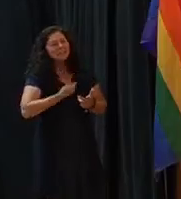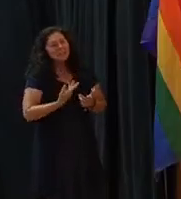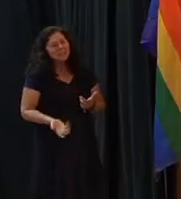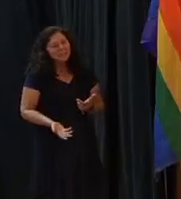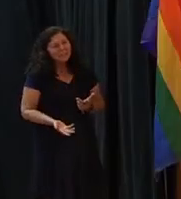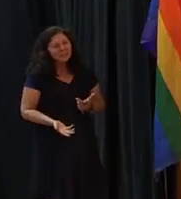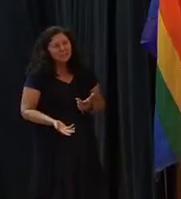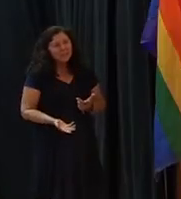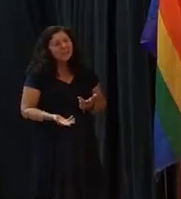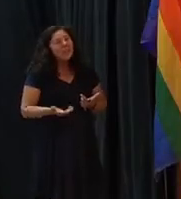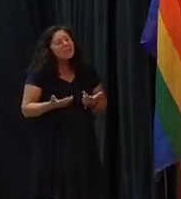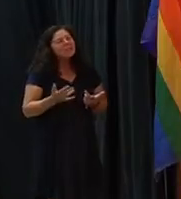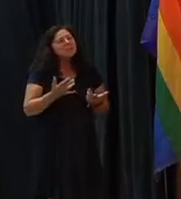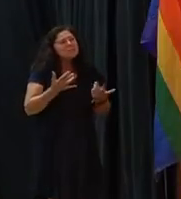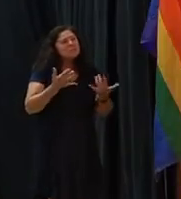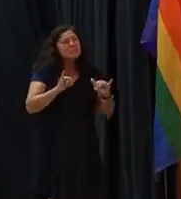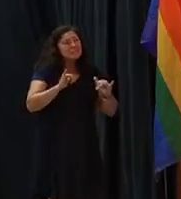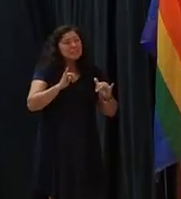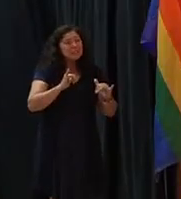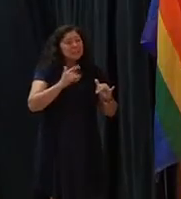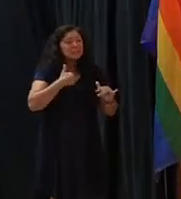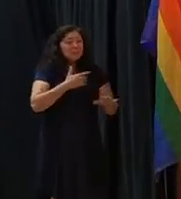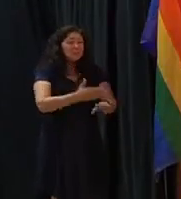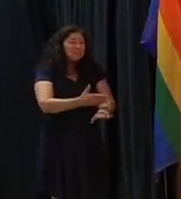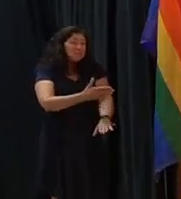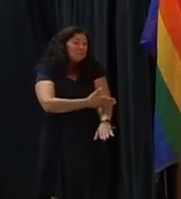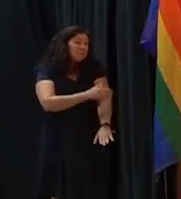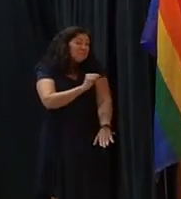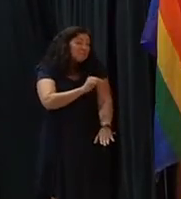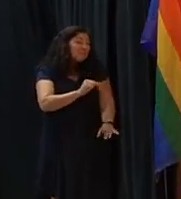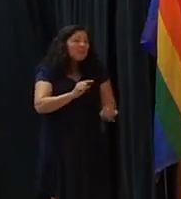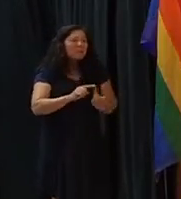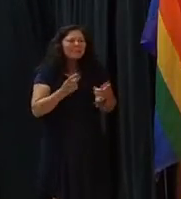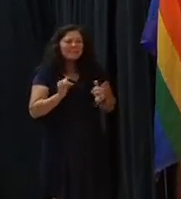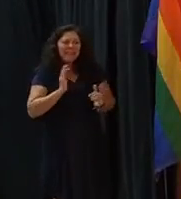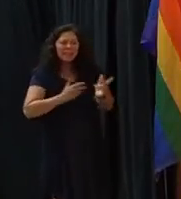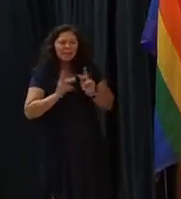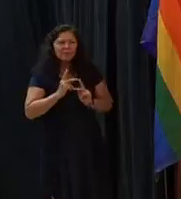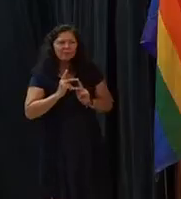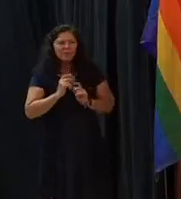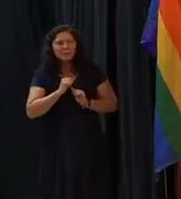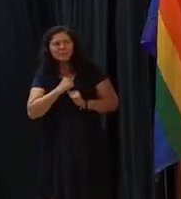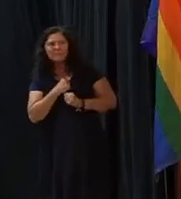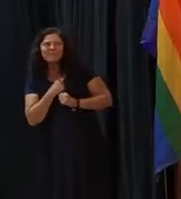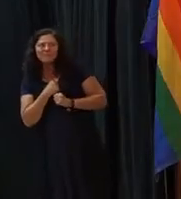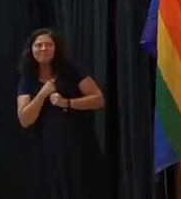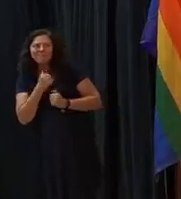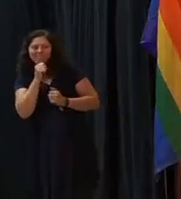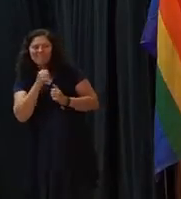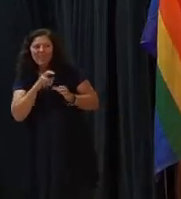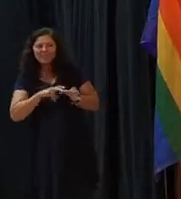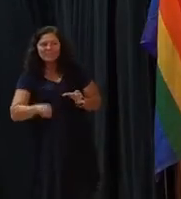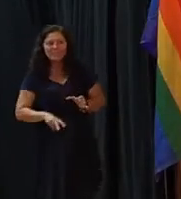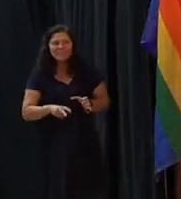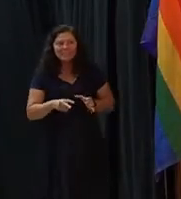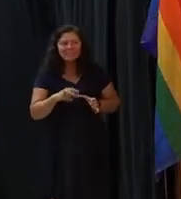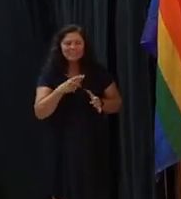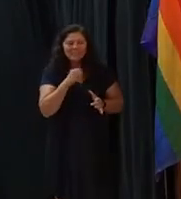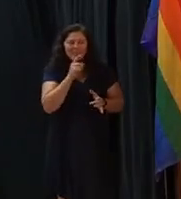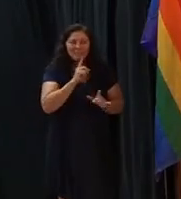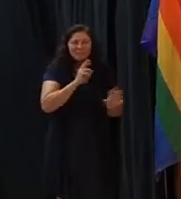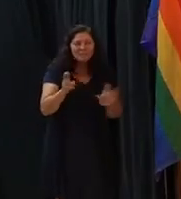that speaks volumes for itself as to how reserved we are when it comes to talking about issues, whether it's transgender